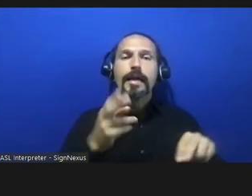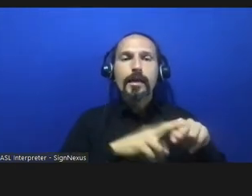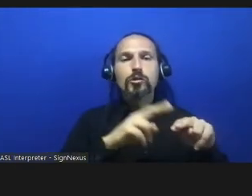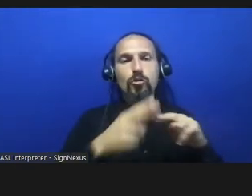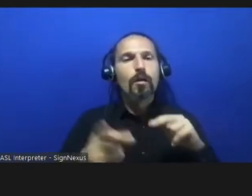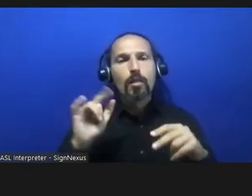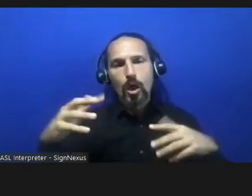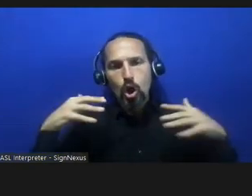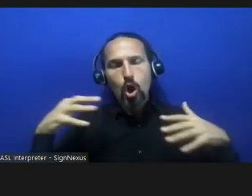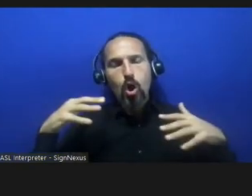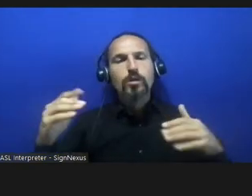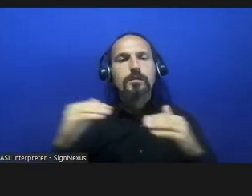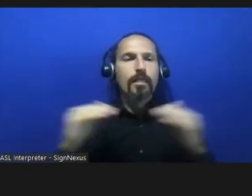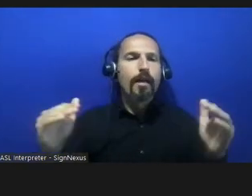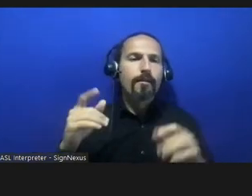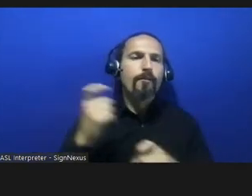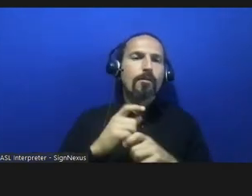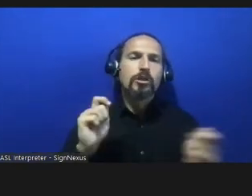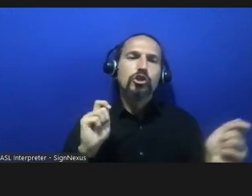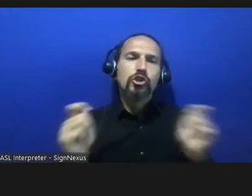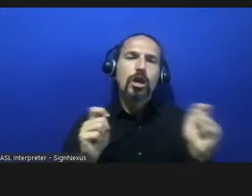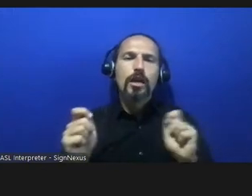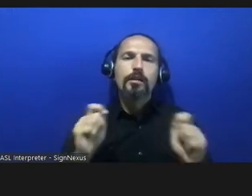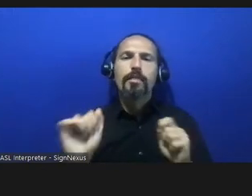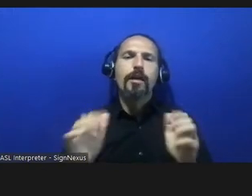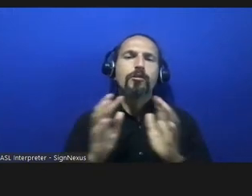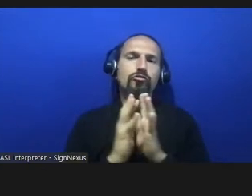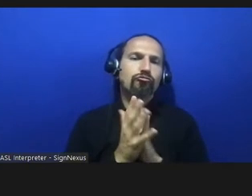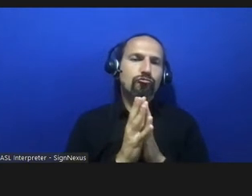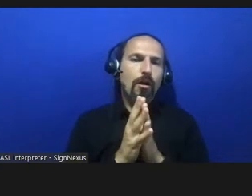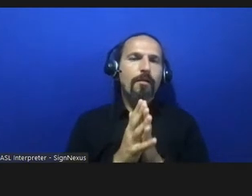noise levels resulting from changes in traffic volumes